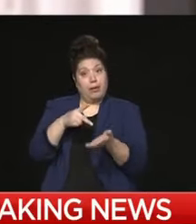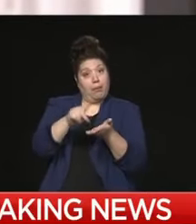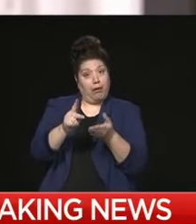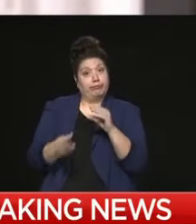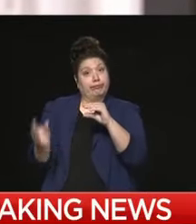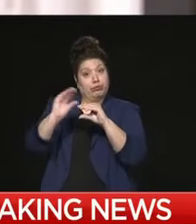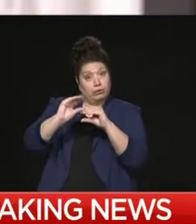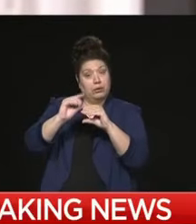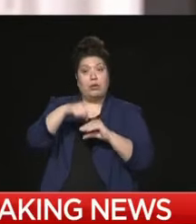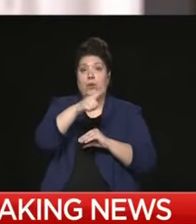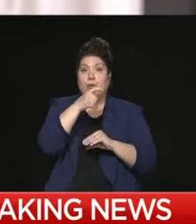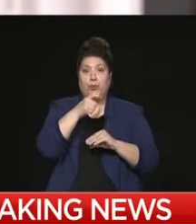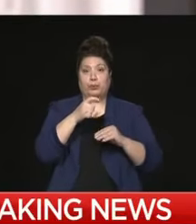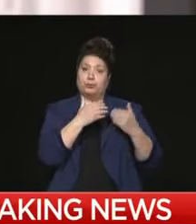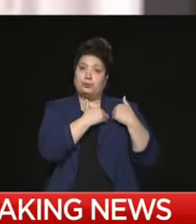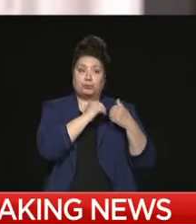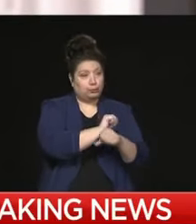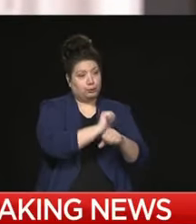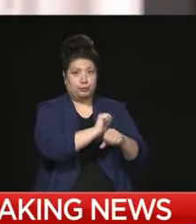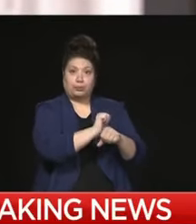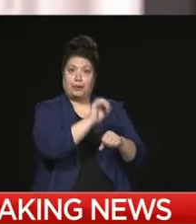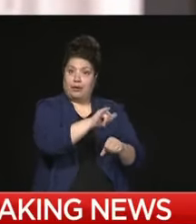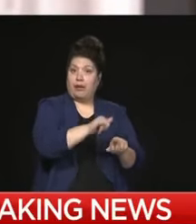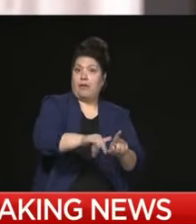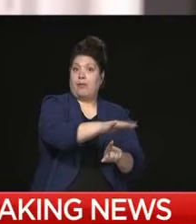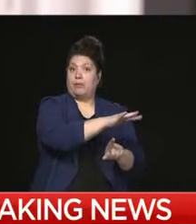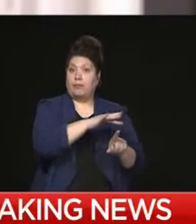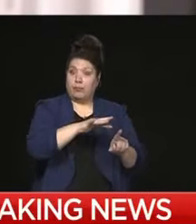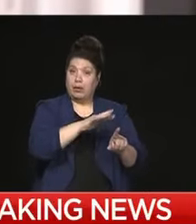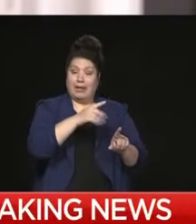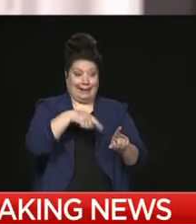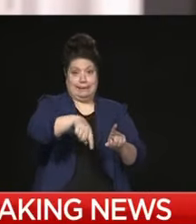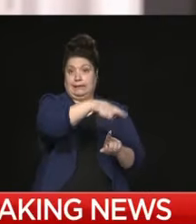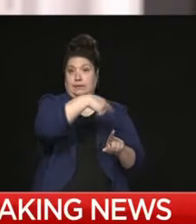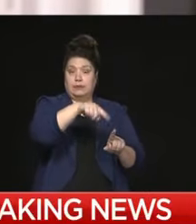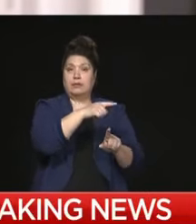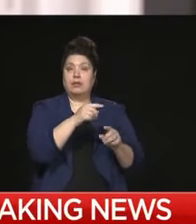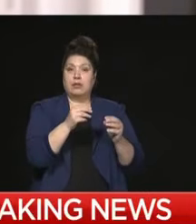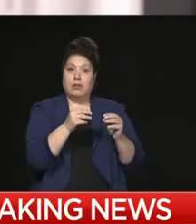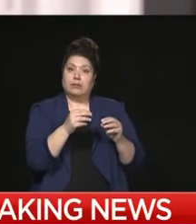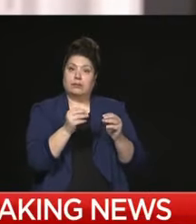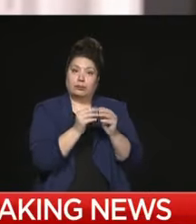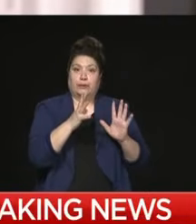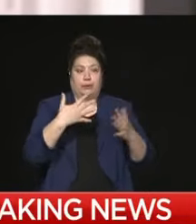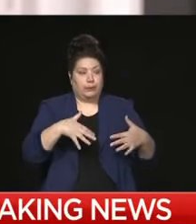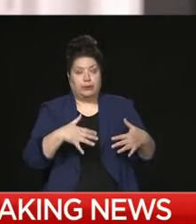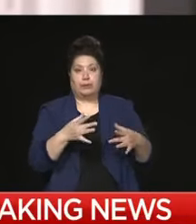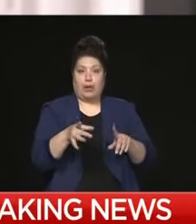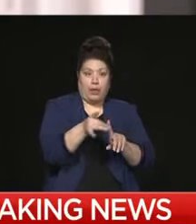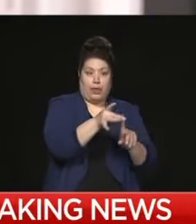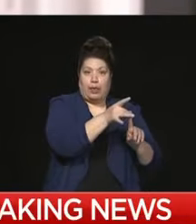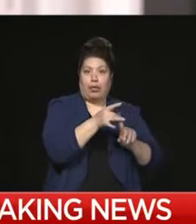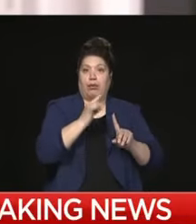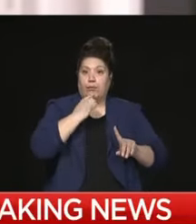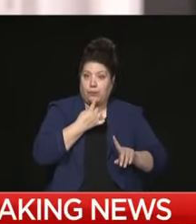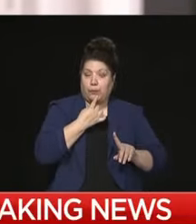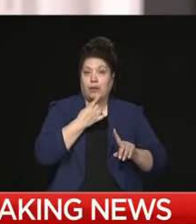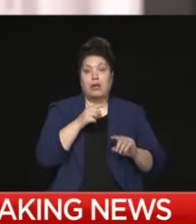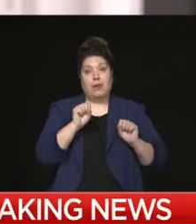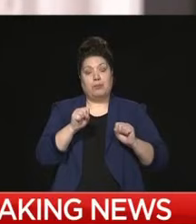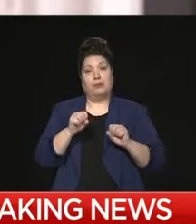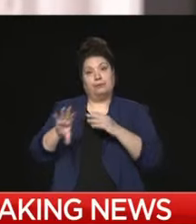people who work in those situations because the conditions are getting more and more difficult. There are also more regulations